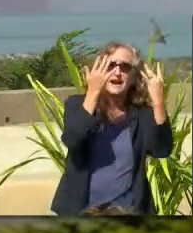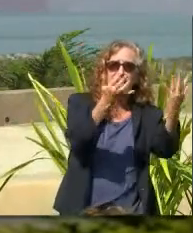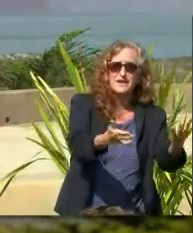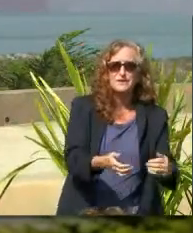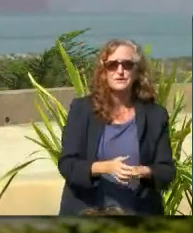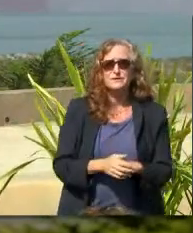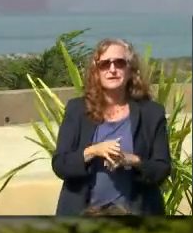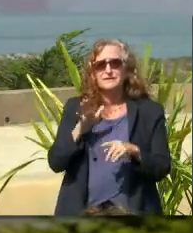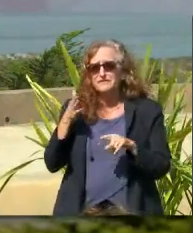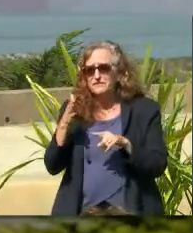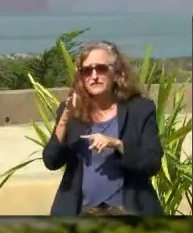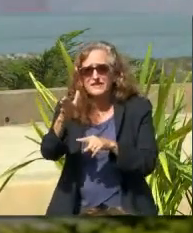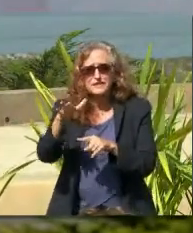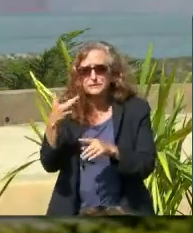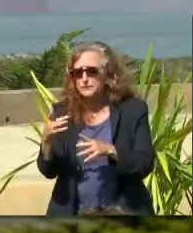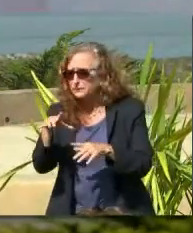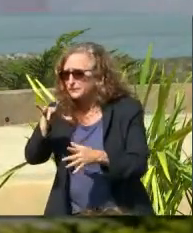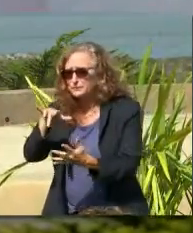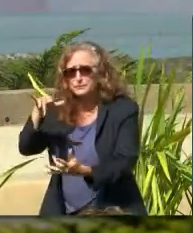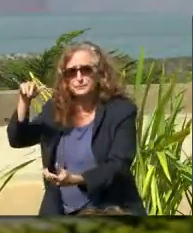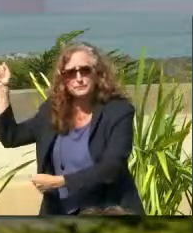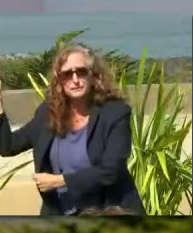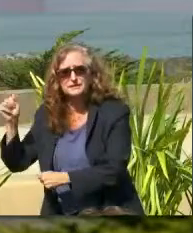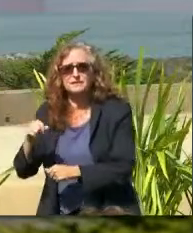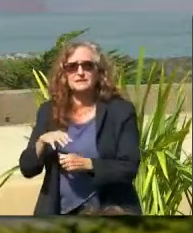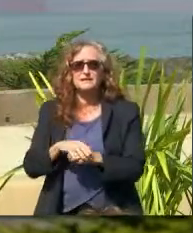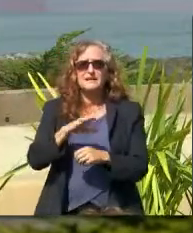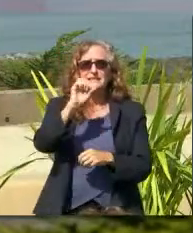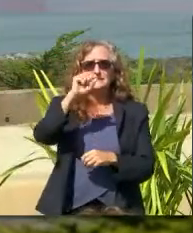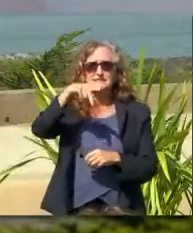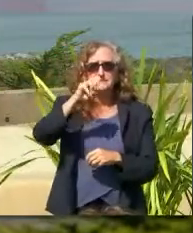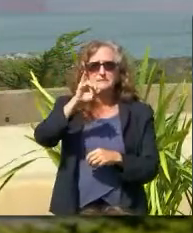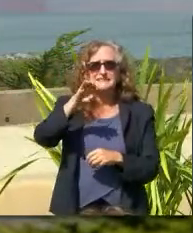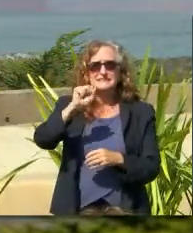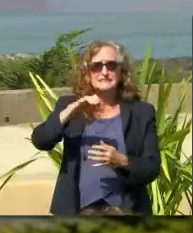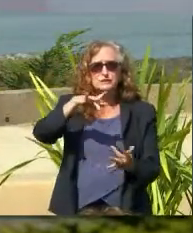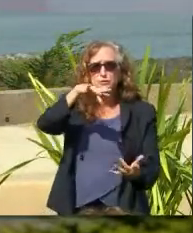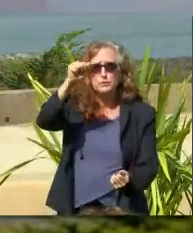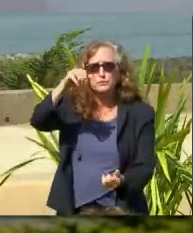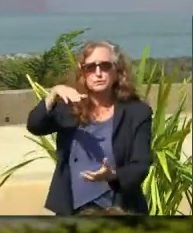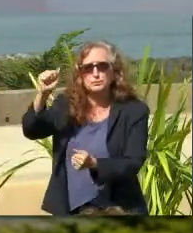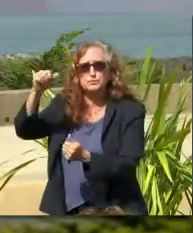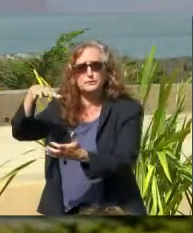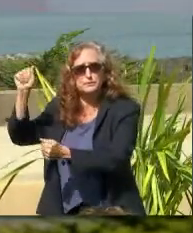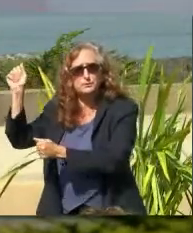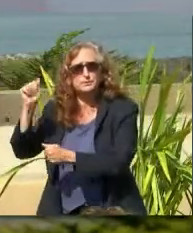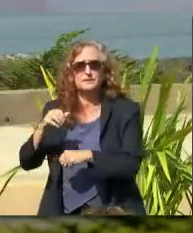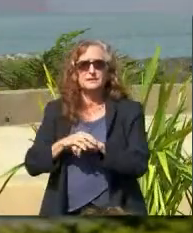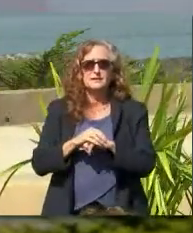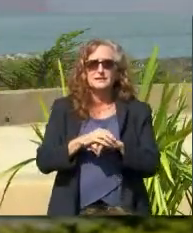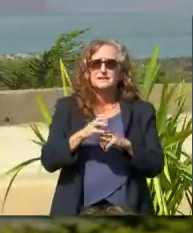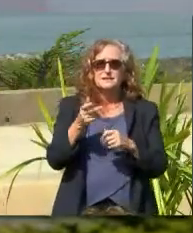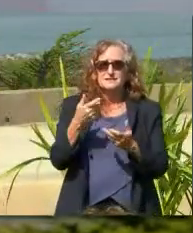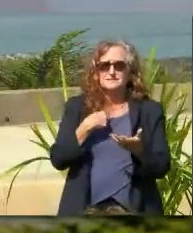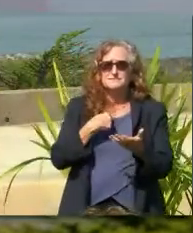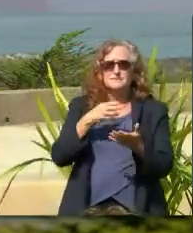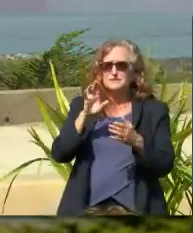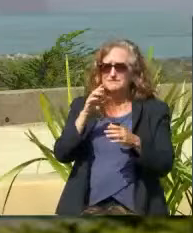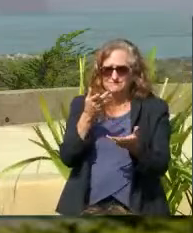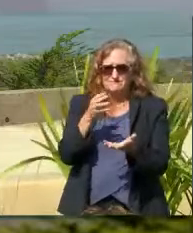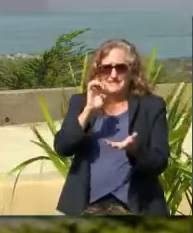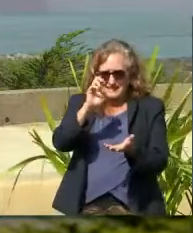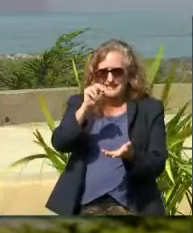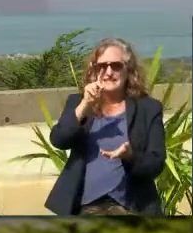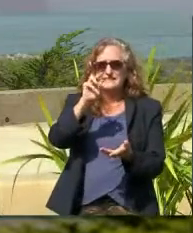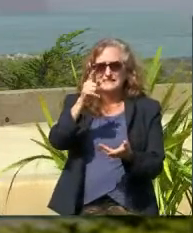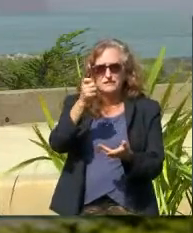numbers, species being eradicated or extirpated. That's on a board I have in my office. I'm not allowed to say extirpated, but I'm out of the state or out of the province, so I'm